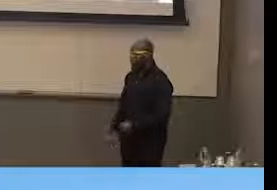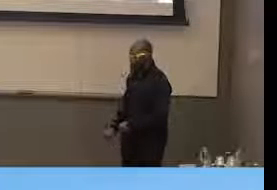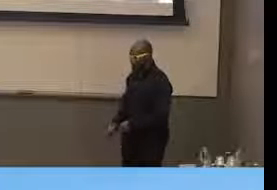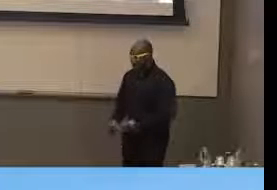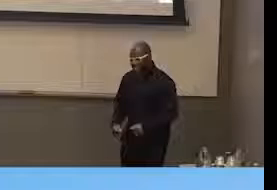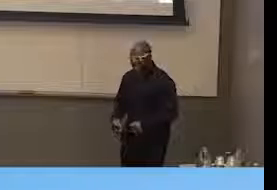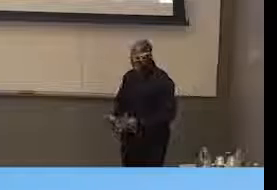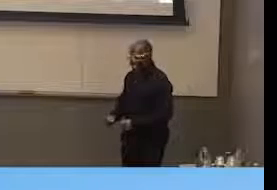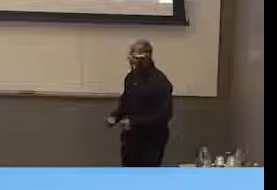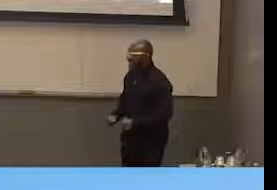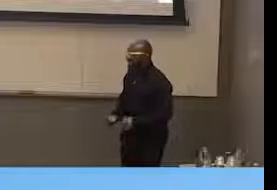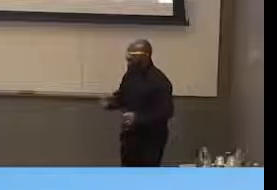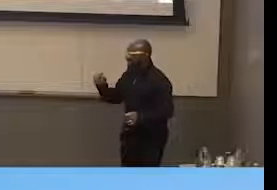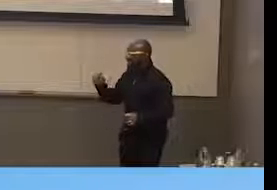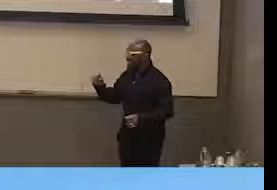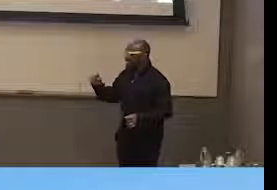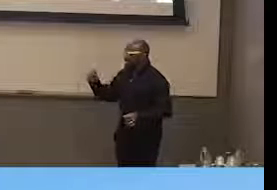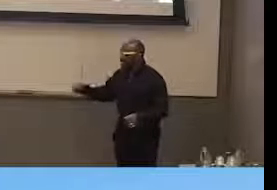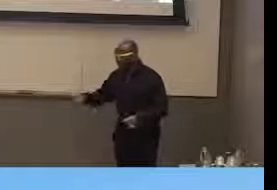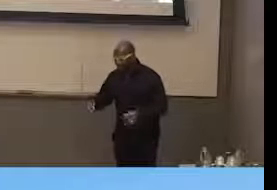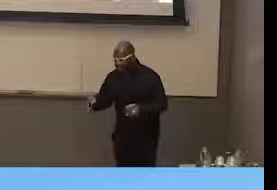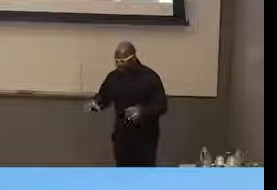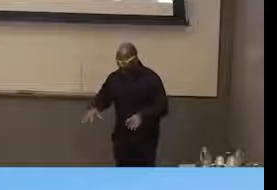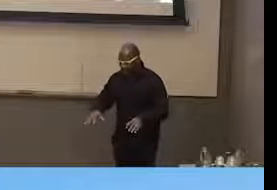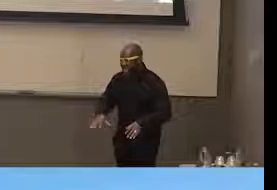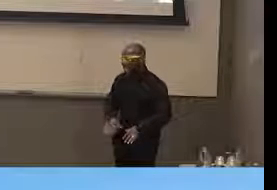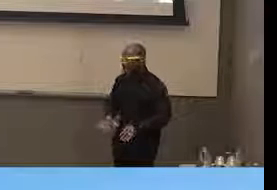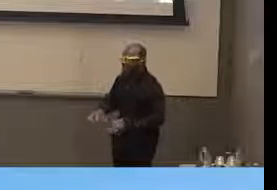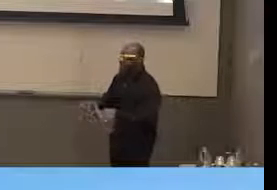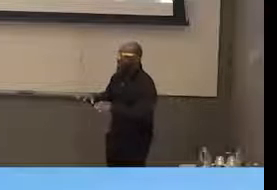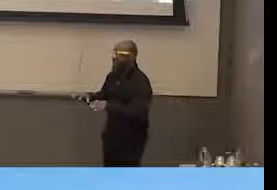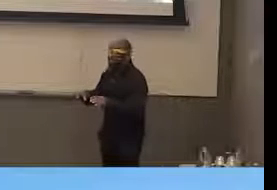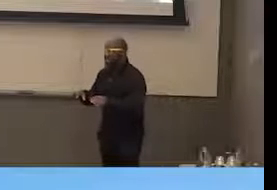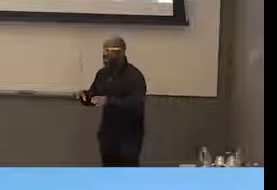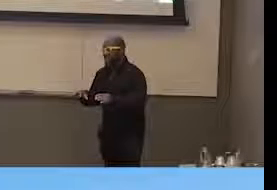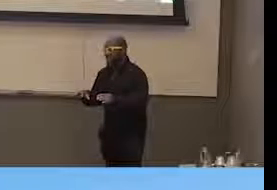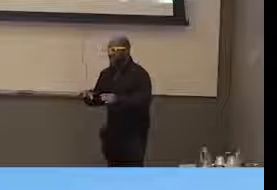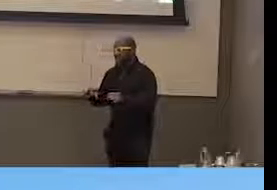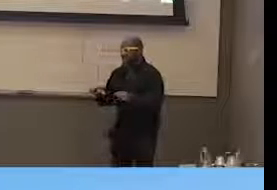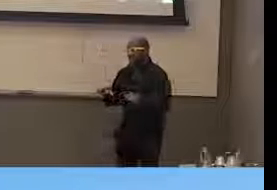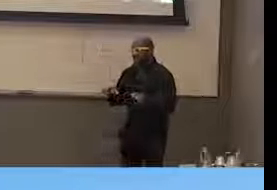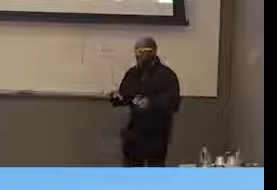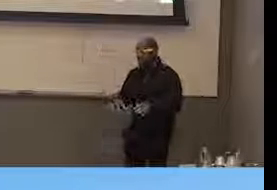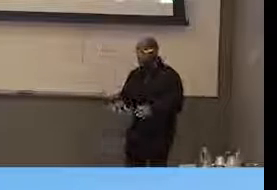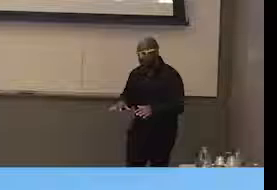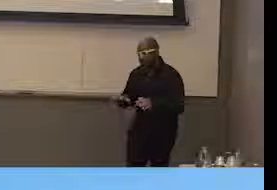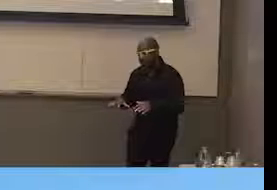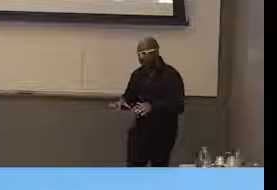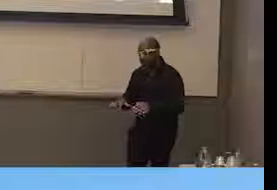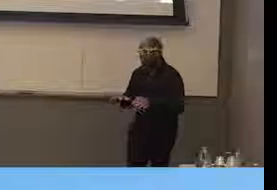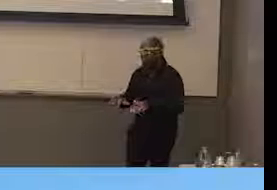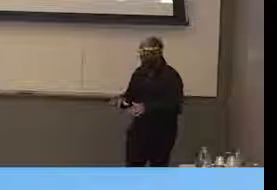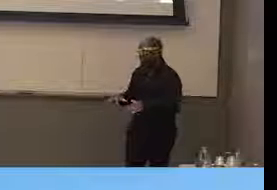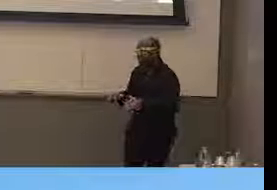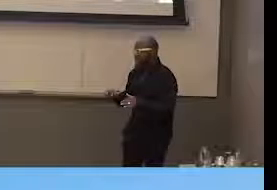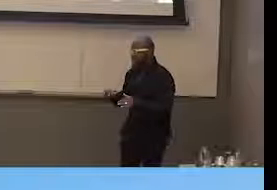areas? Oh, yes, I got one to mention right now that's currently happening. So as a member of the board